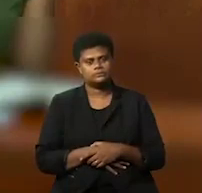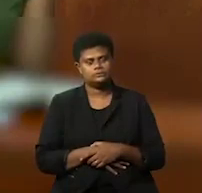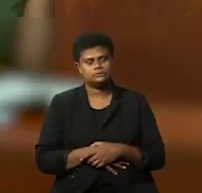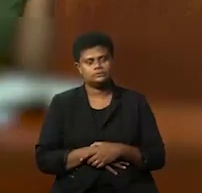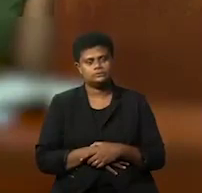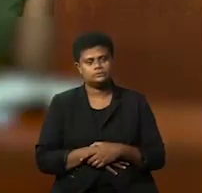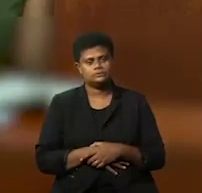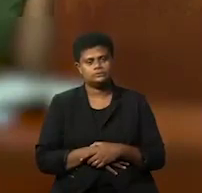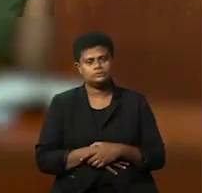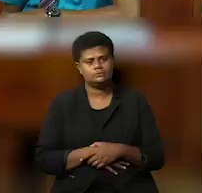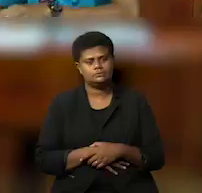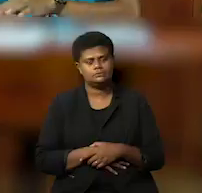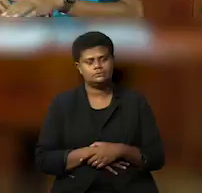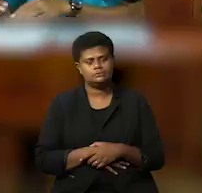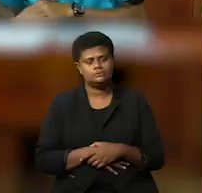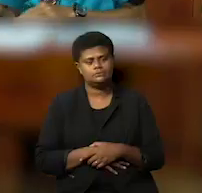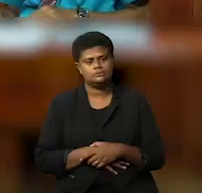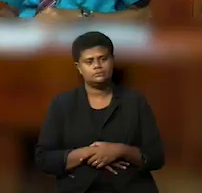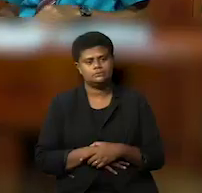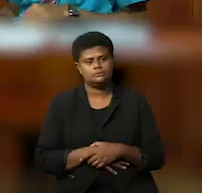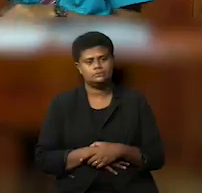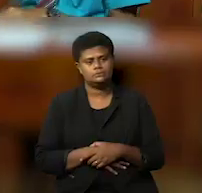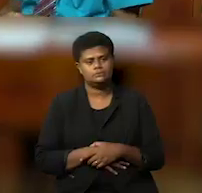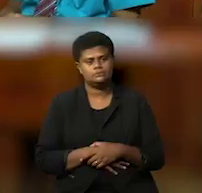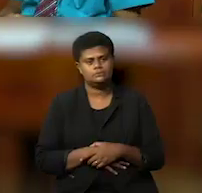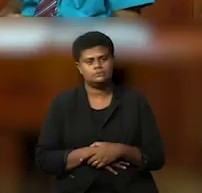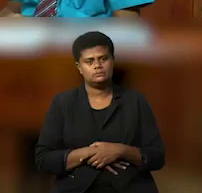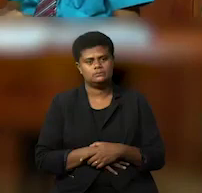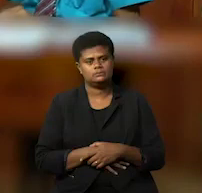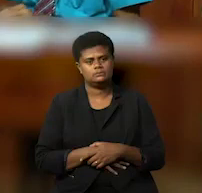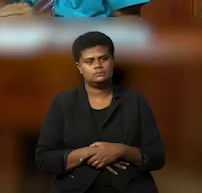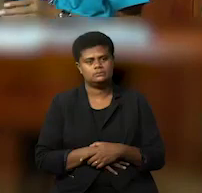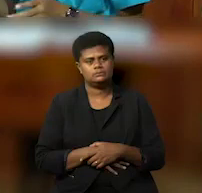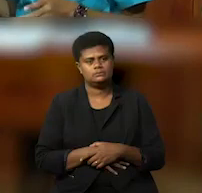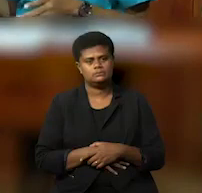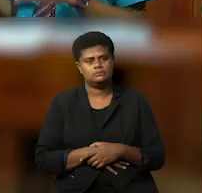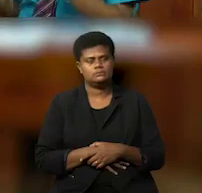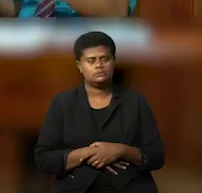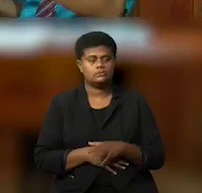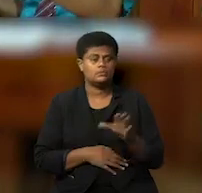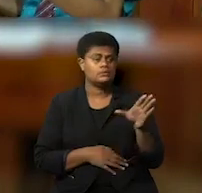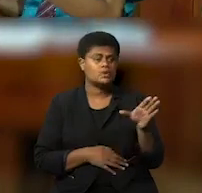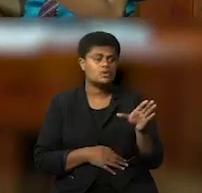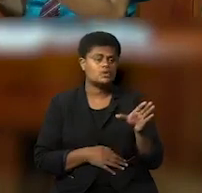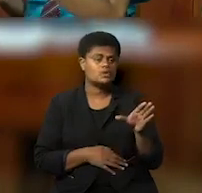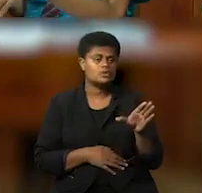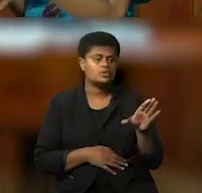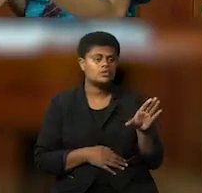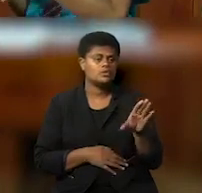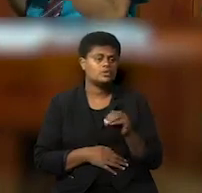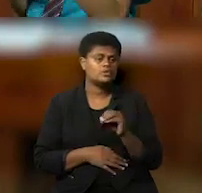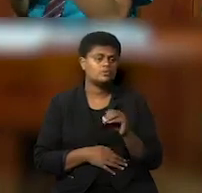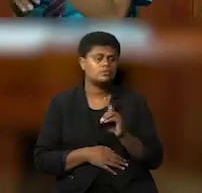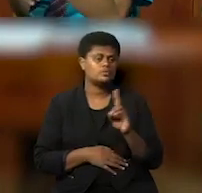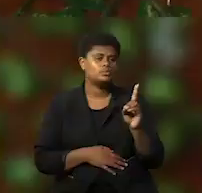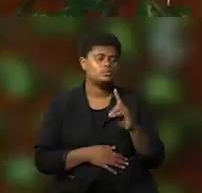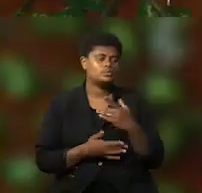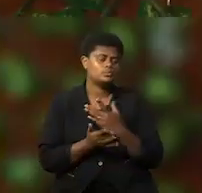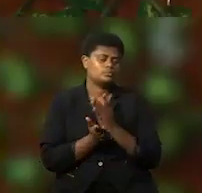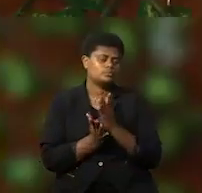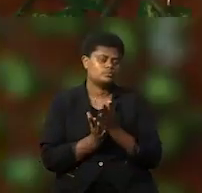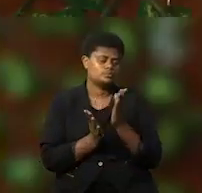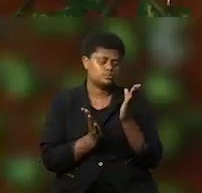mercy towards us. Amen. Thank you, Taltala, for that thought. And just from what you've shared, what inspired